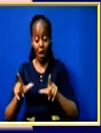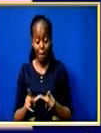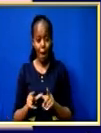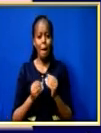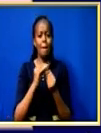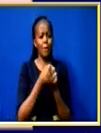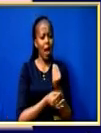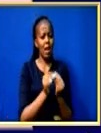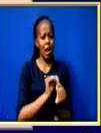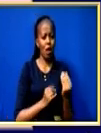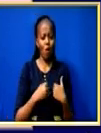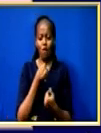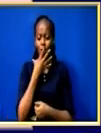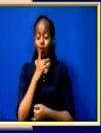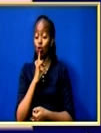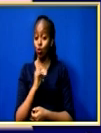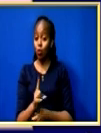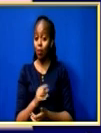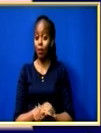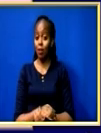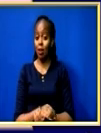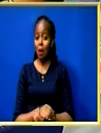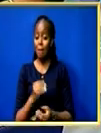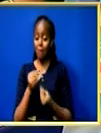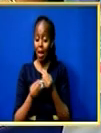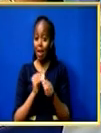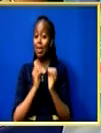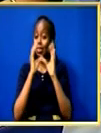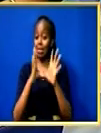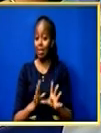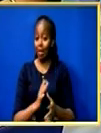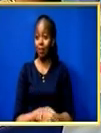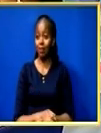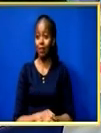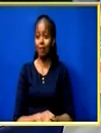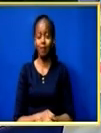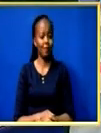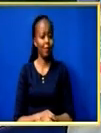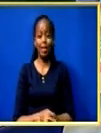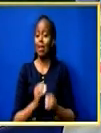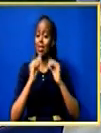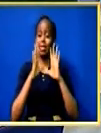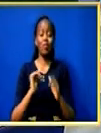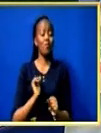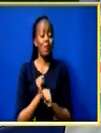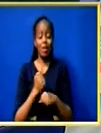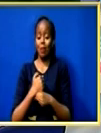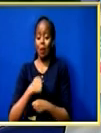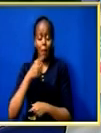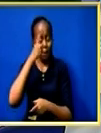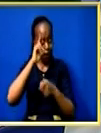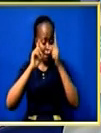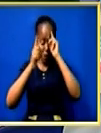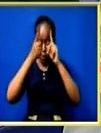Bananas don't have flowers. Are you sure? Bananas, Malimu. Mwalimu, you're making Then me doubt you all tell- these things I've